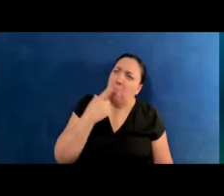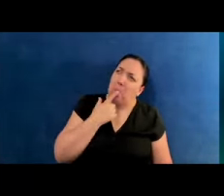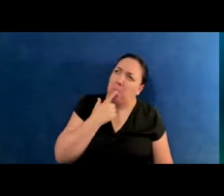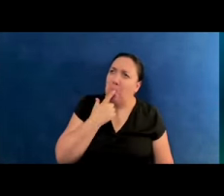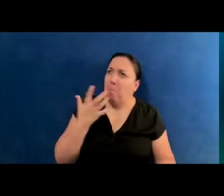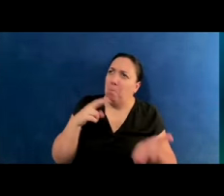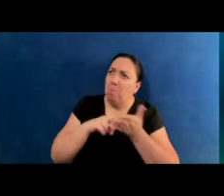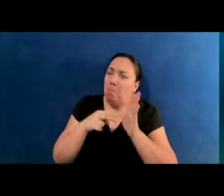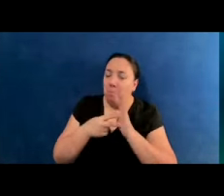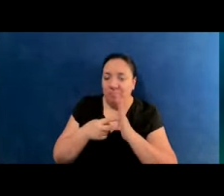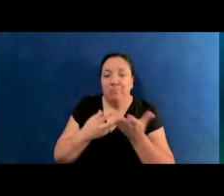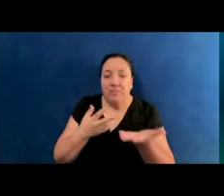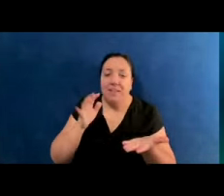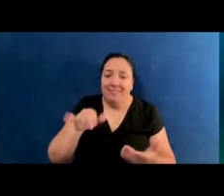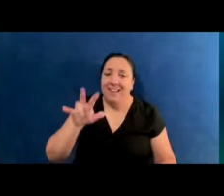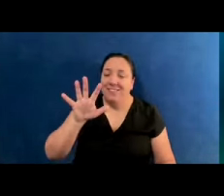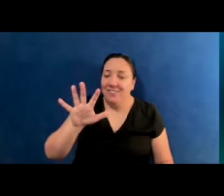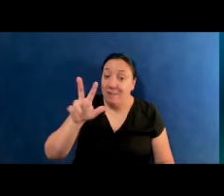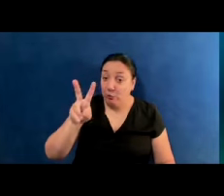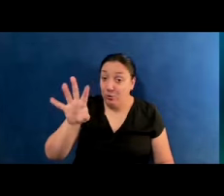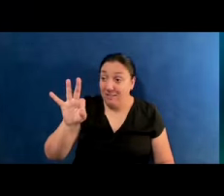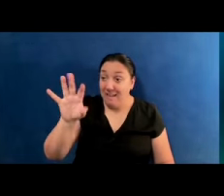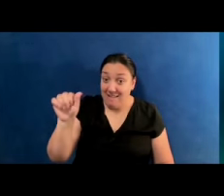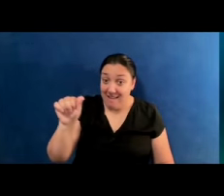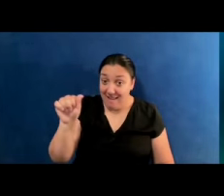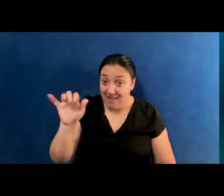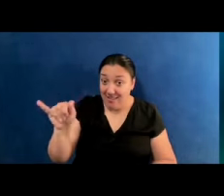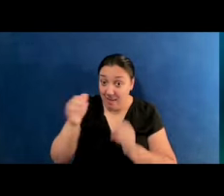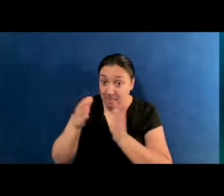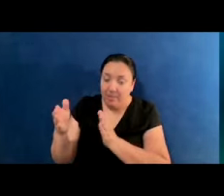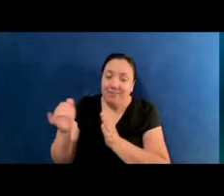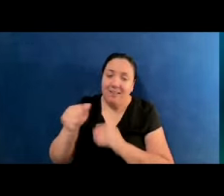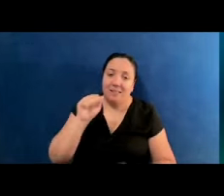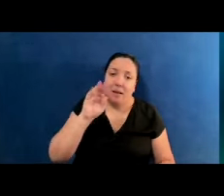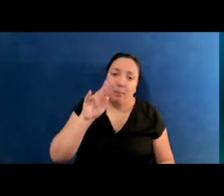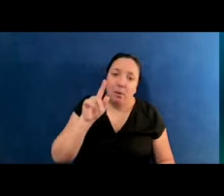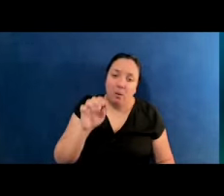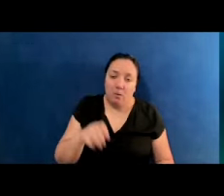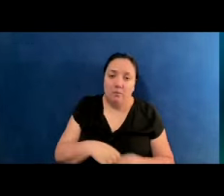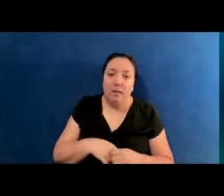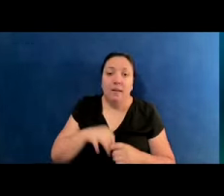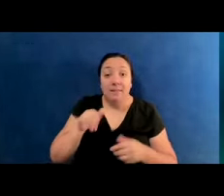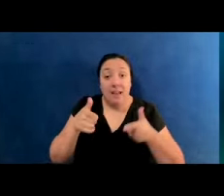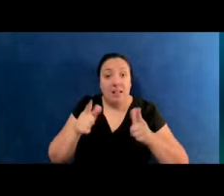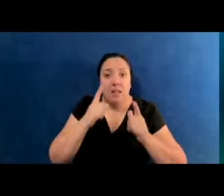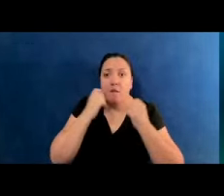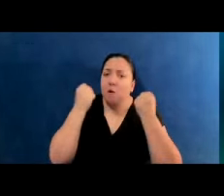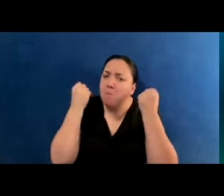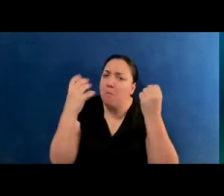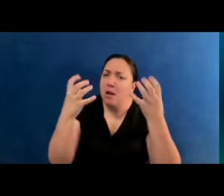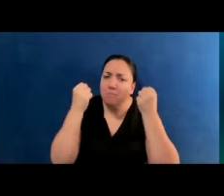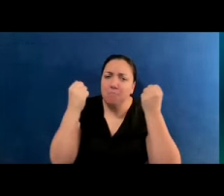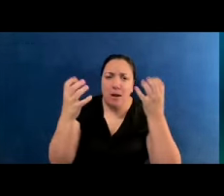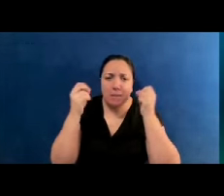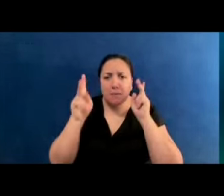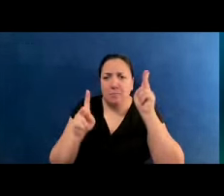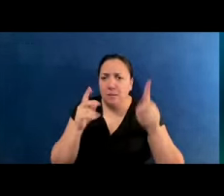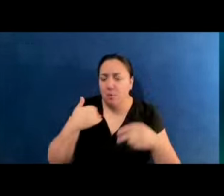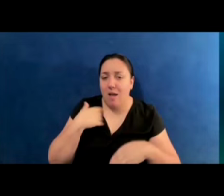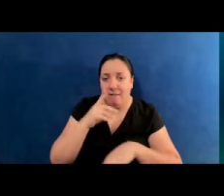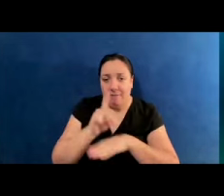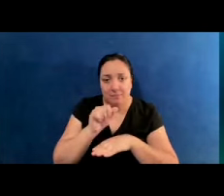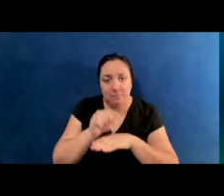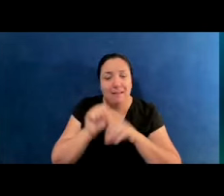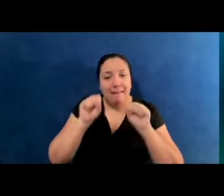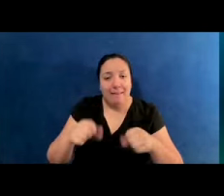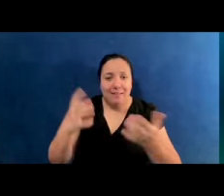529A plans are ABLE plans. ABLE allows for millions of people with disabilities the